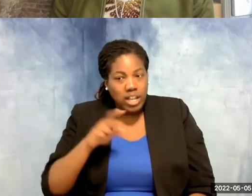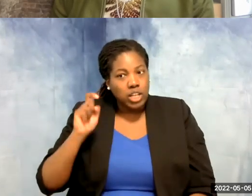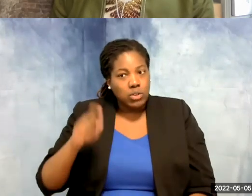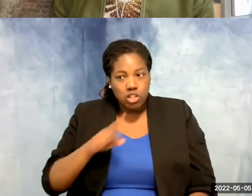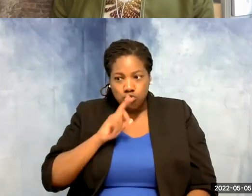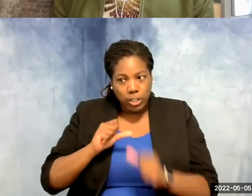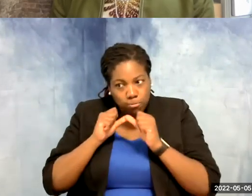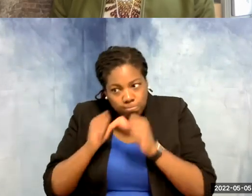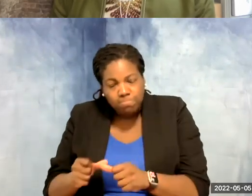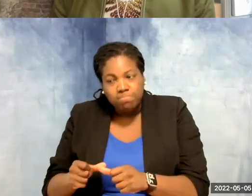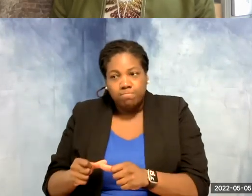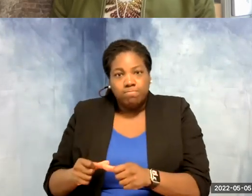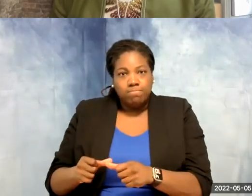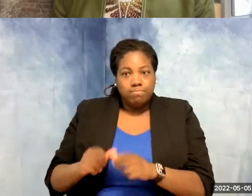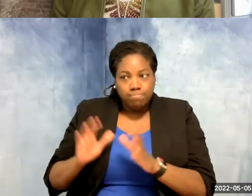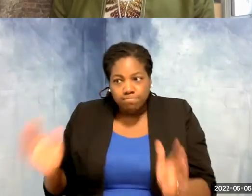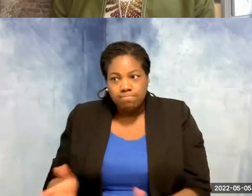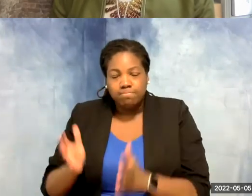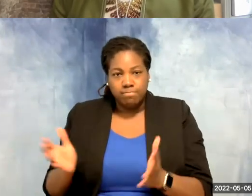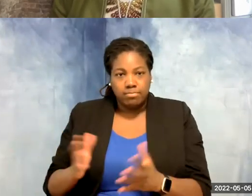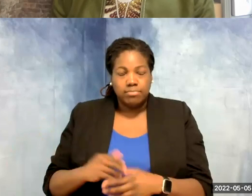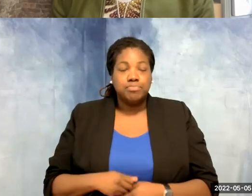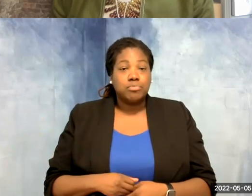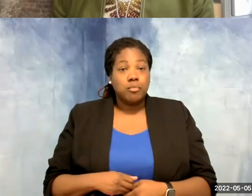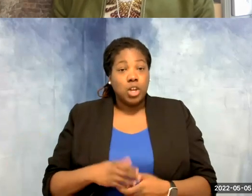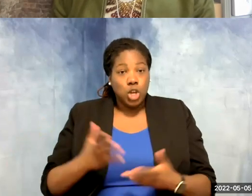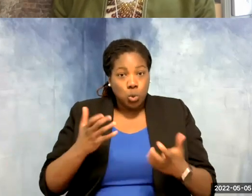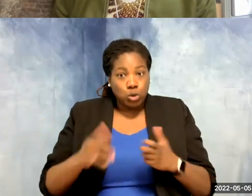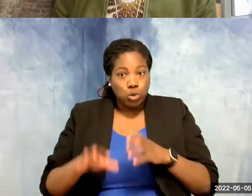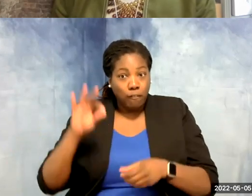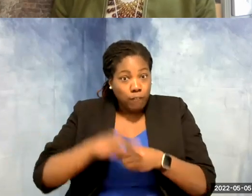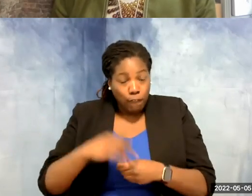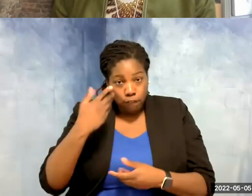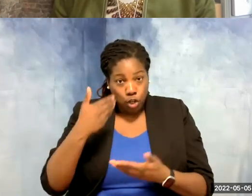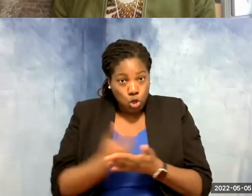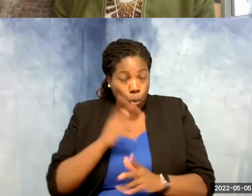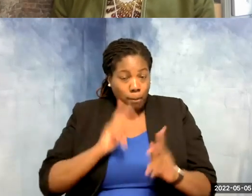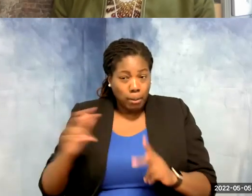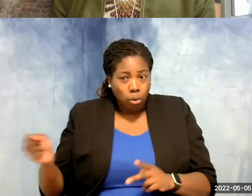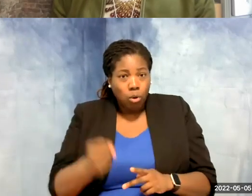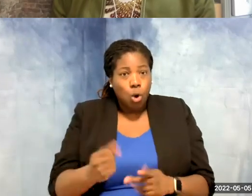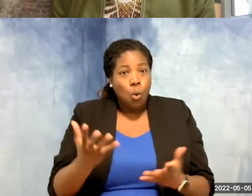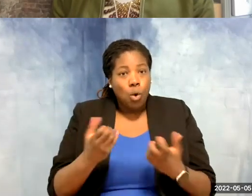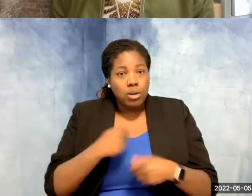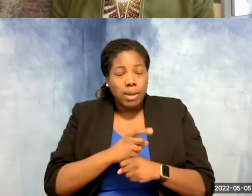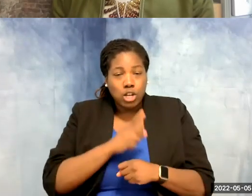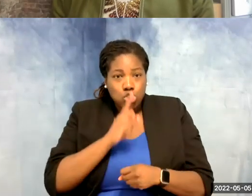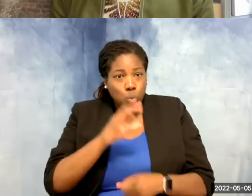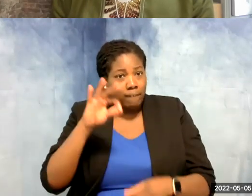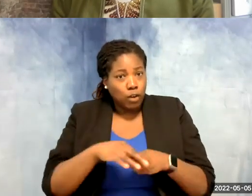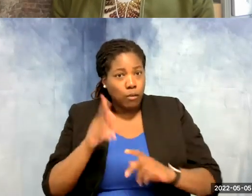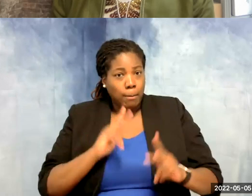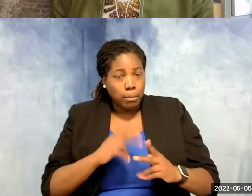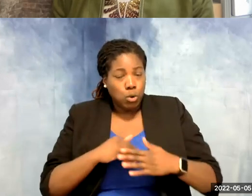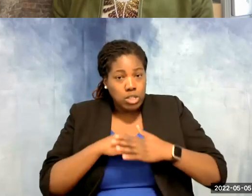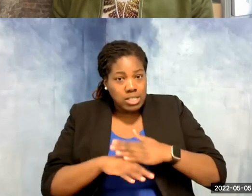priority issue. And the same thing with electing new people. We have to make sure that we're electing people who are supportive of abortion